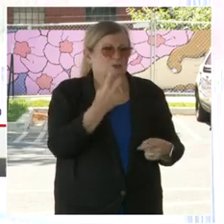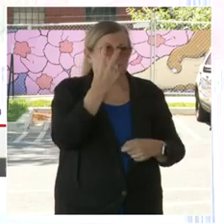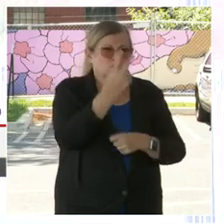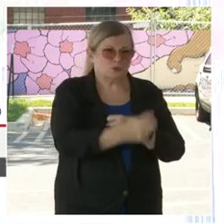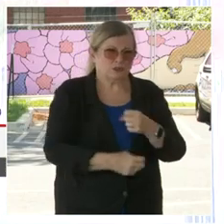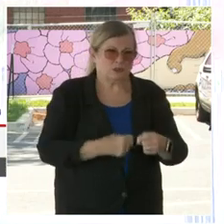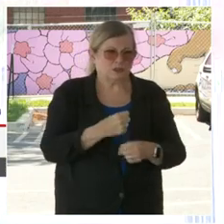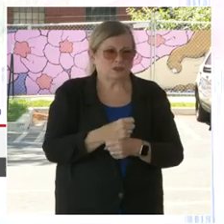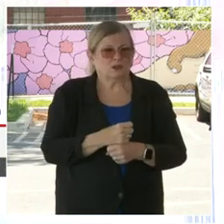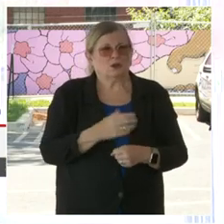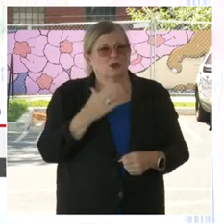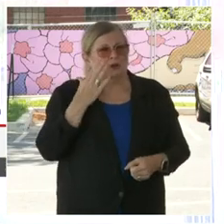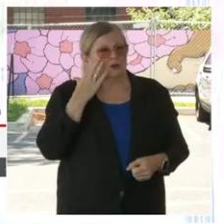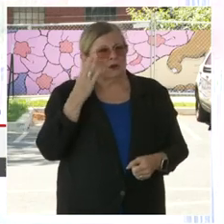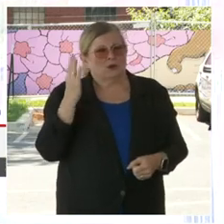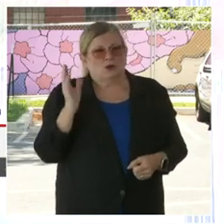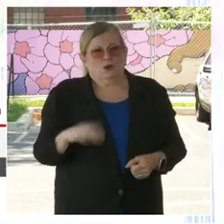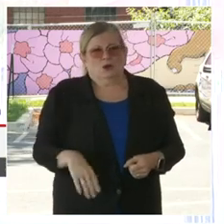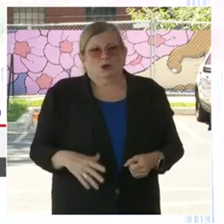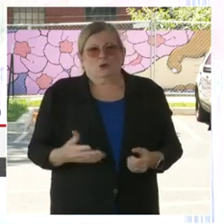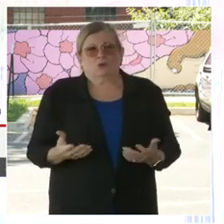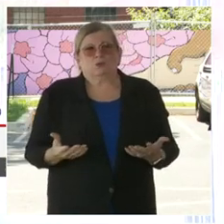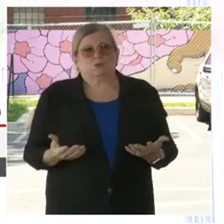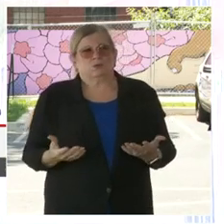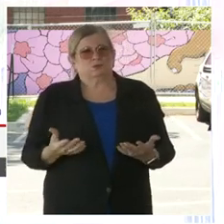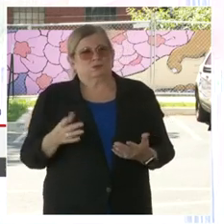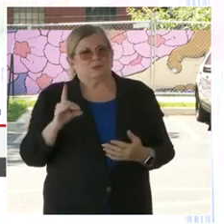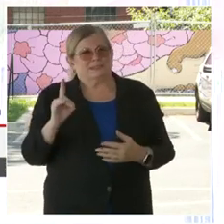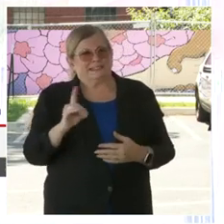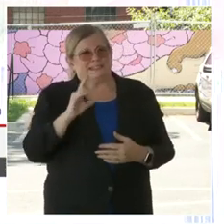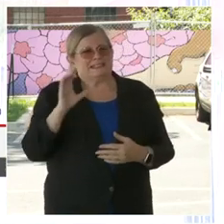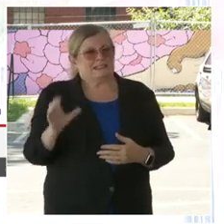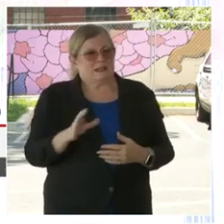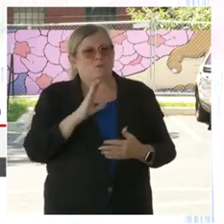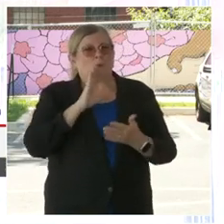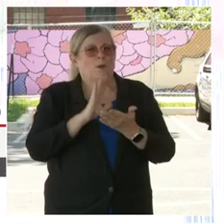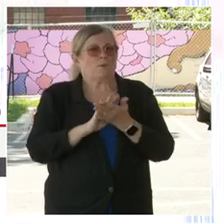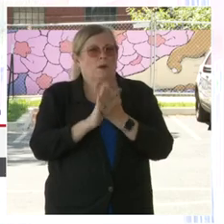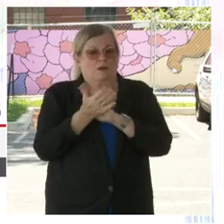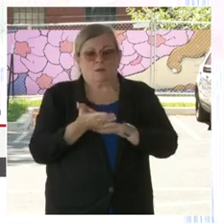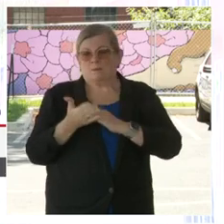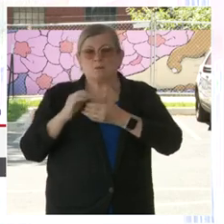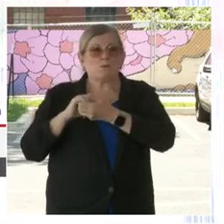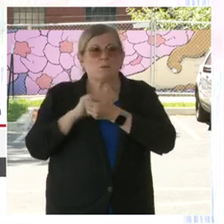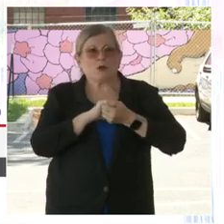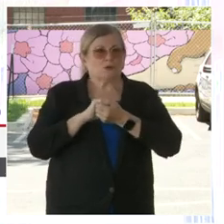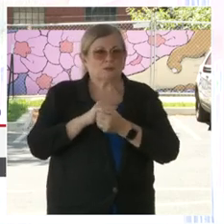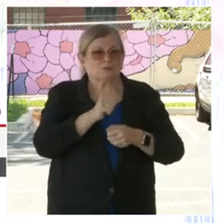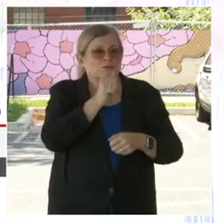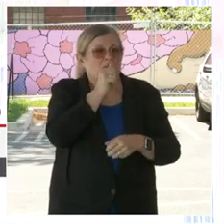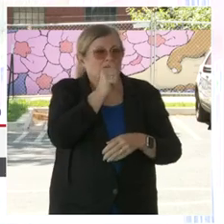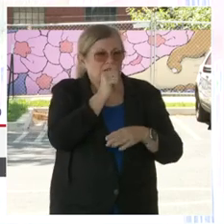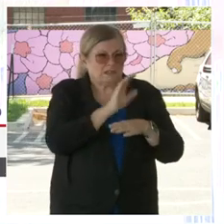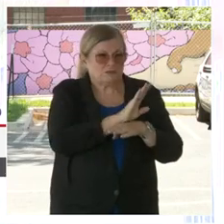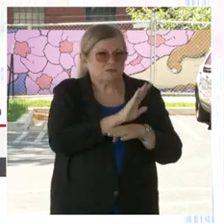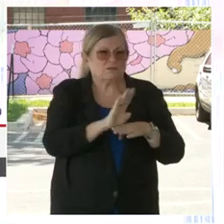that the district is going to be a partner with the private sector in